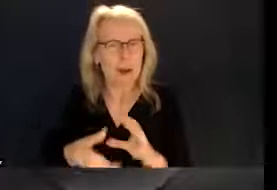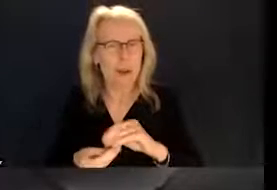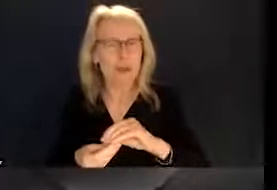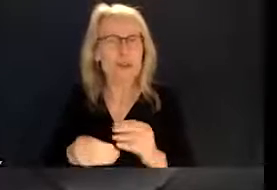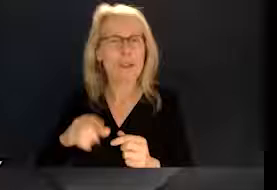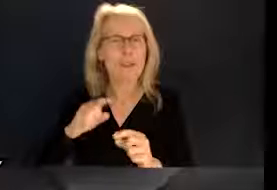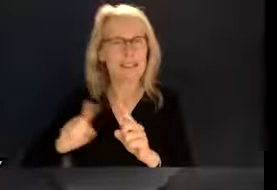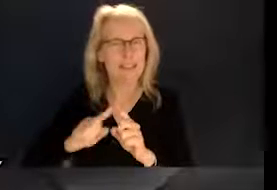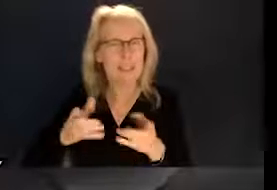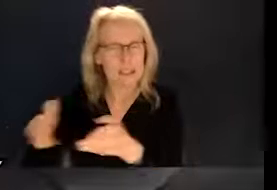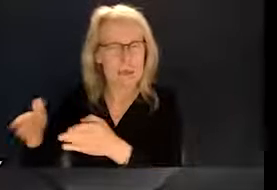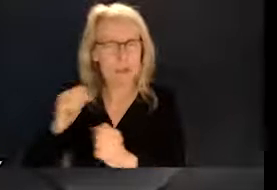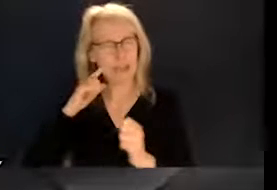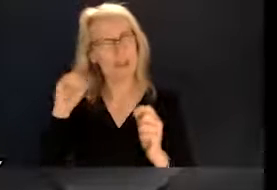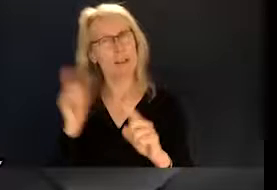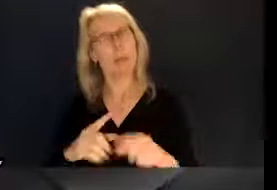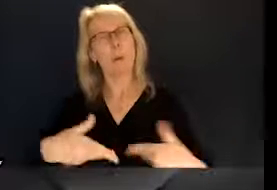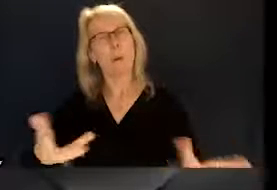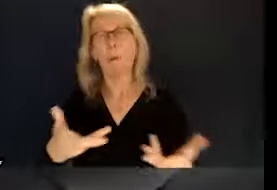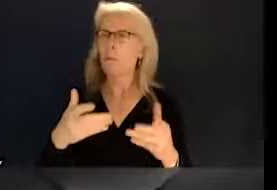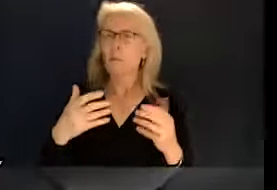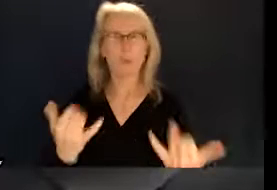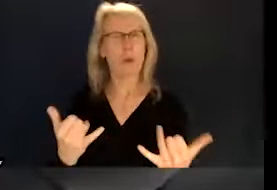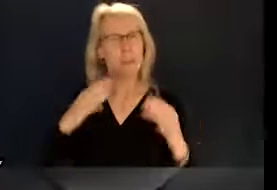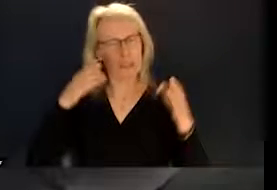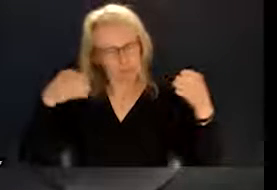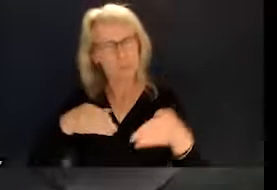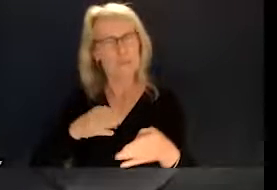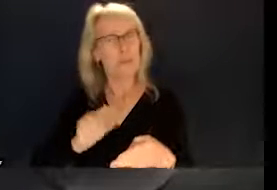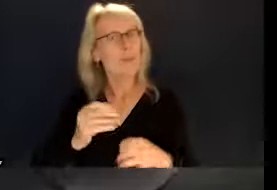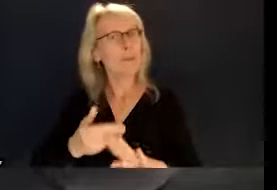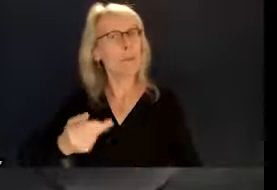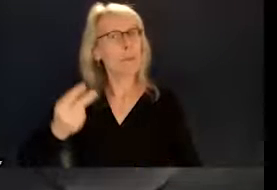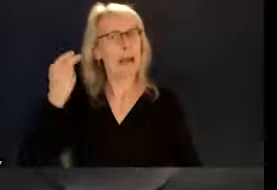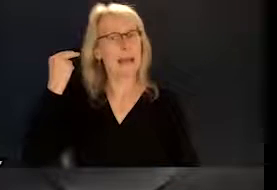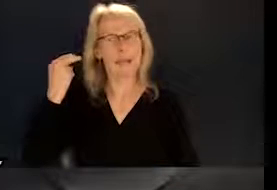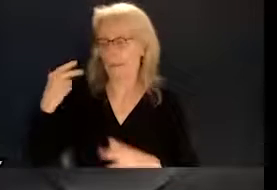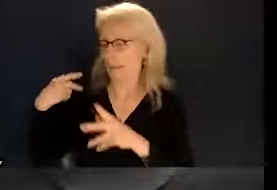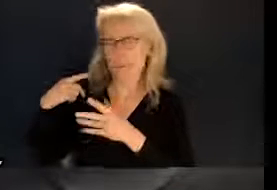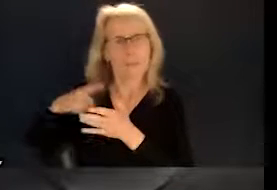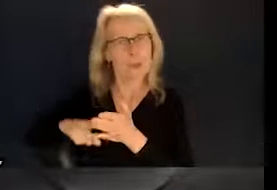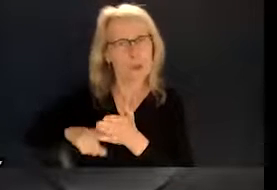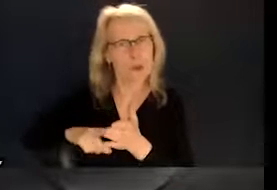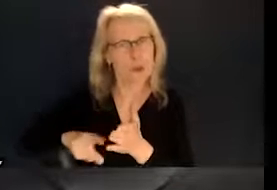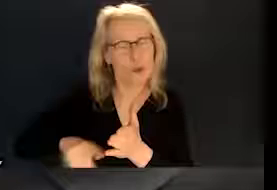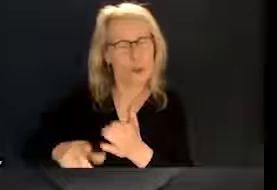at the present. We have to learn lessons from the past so we can start building solutions towards the